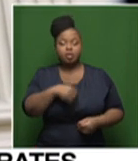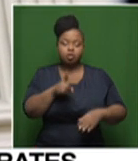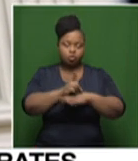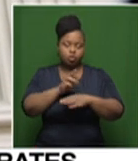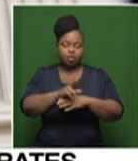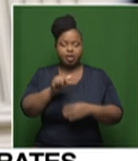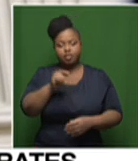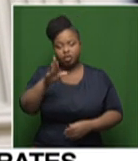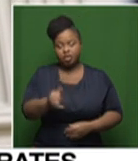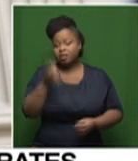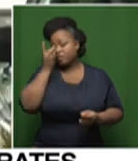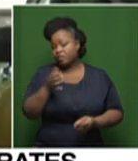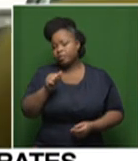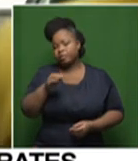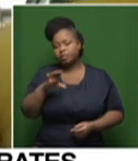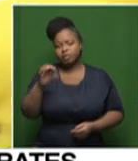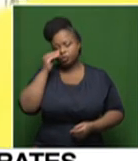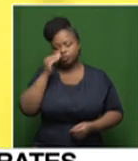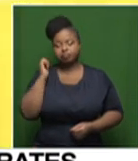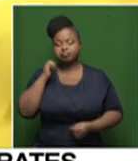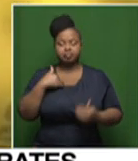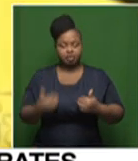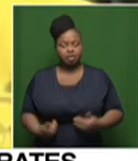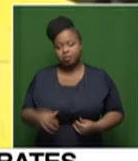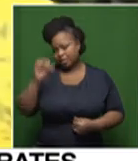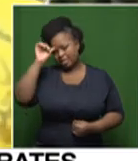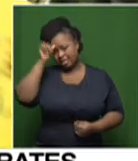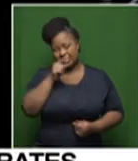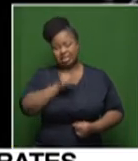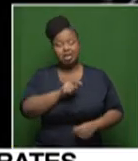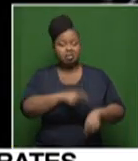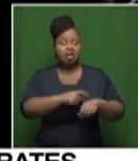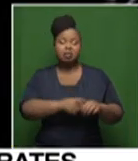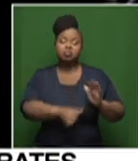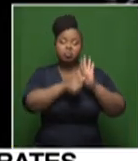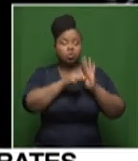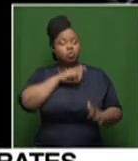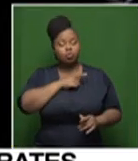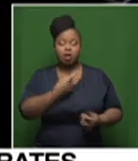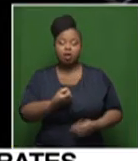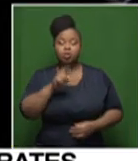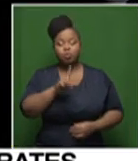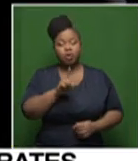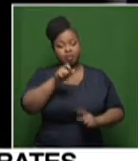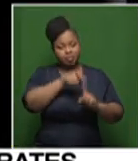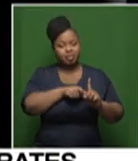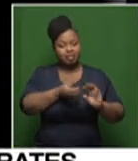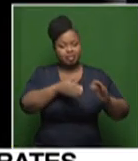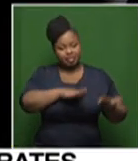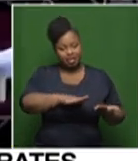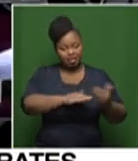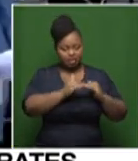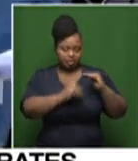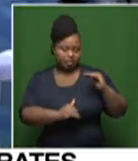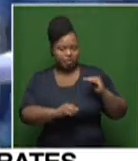told ABC on Sunday. In India, time is of the essence, with a rate of one COVID-19 death in just